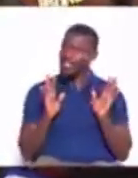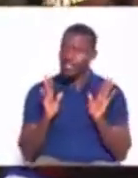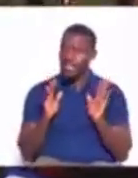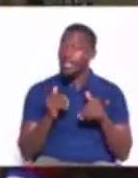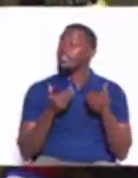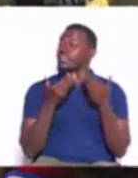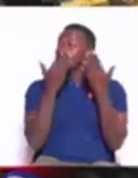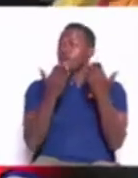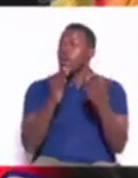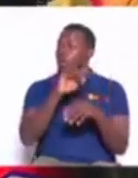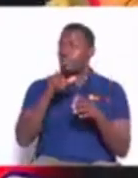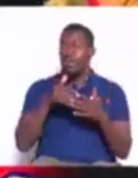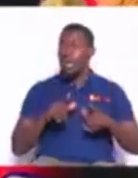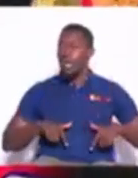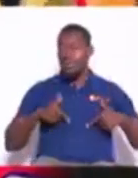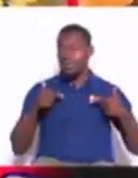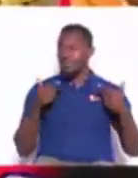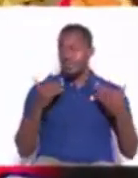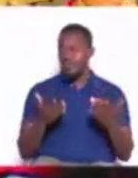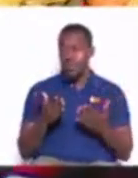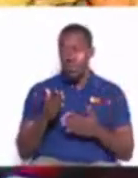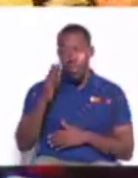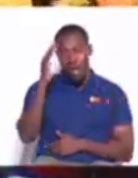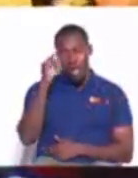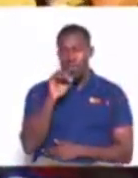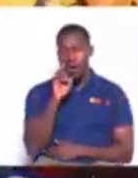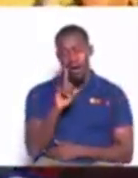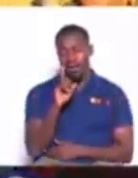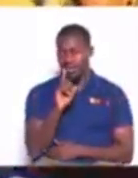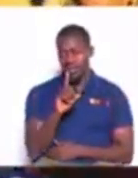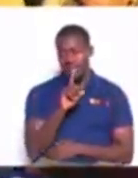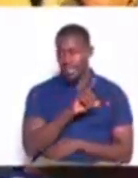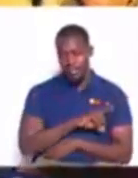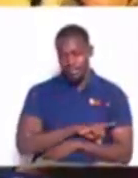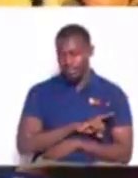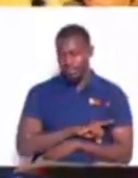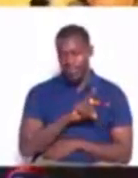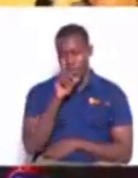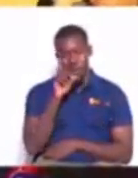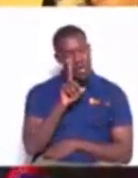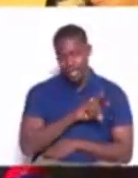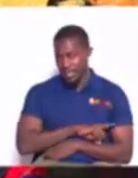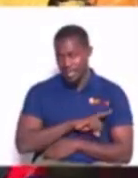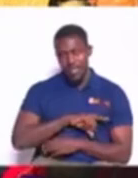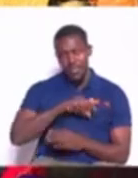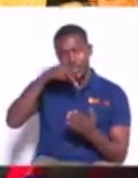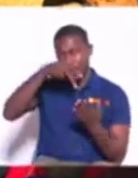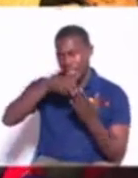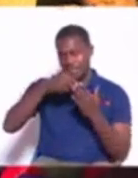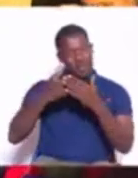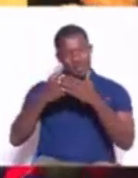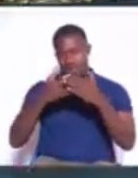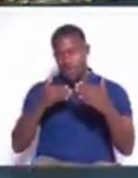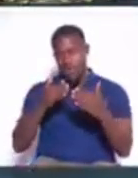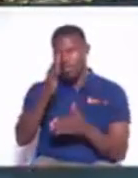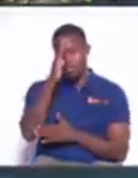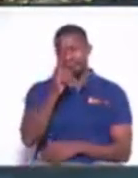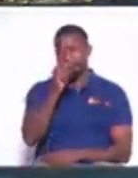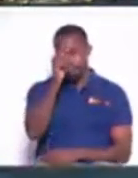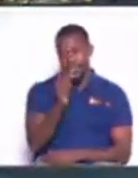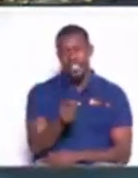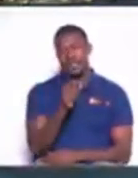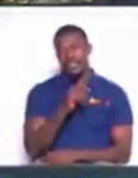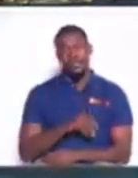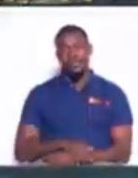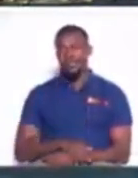tonight. Because one day we will stand before the judgment bar of God.